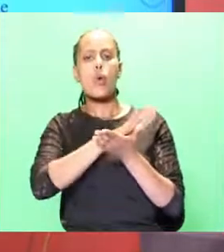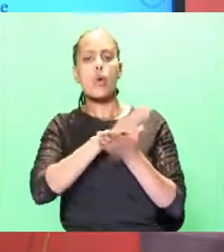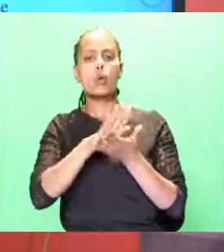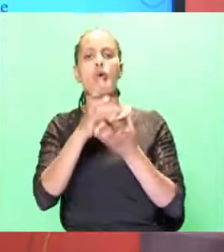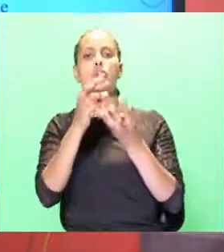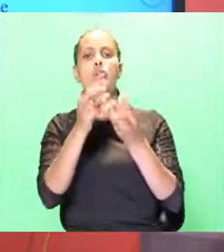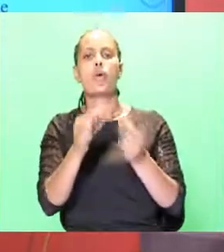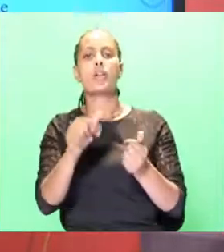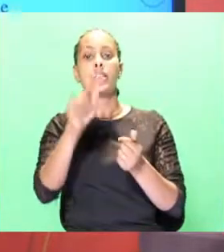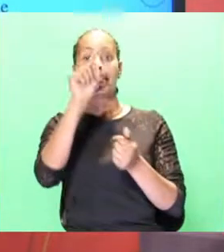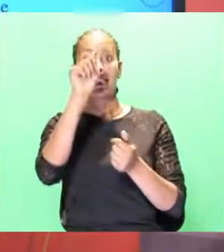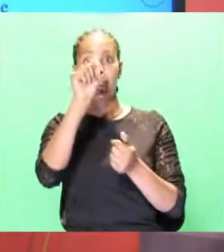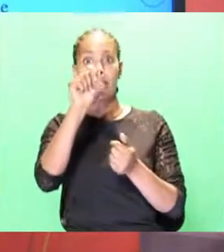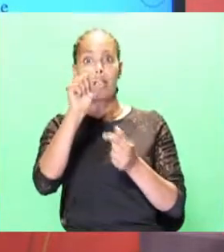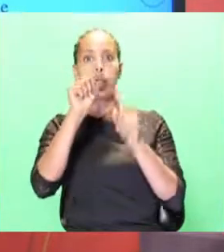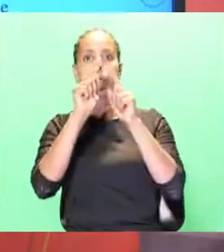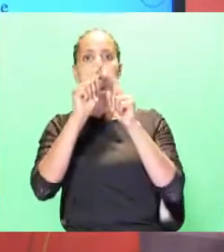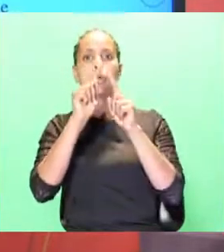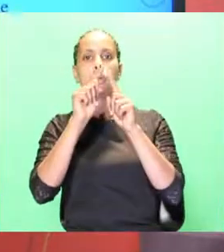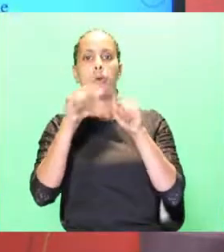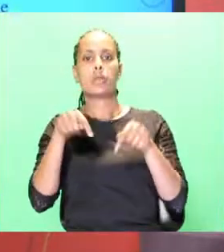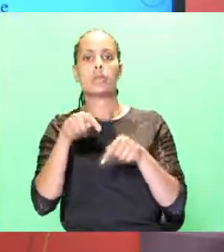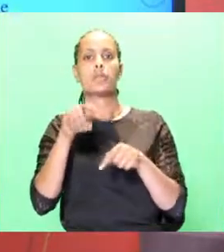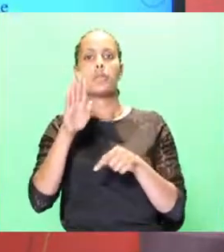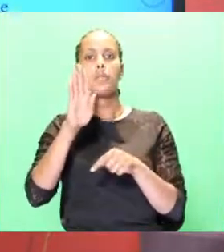solvent T0 B,